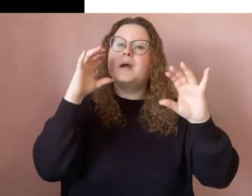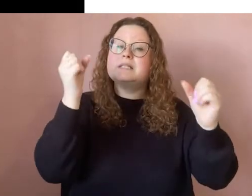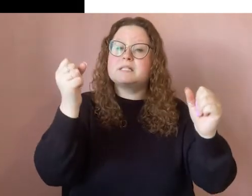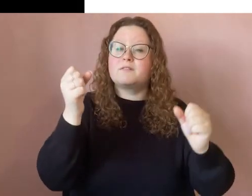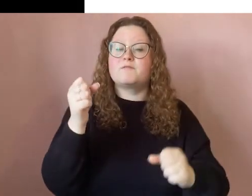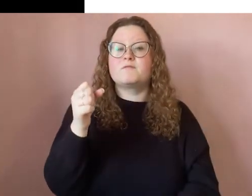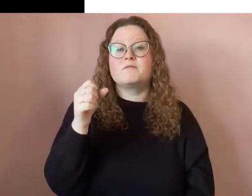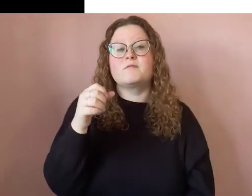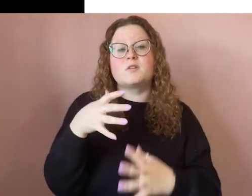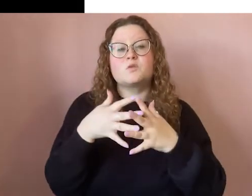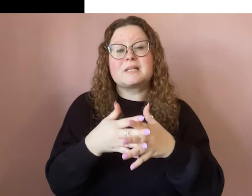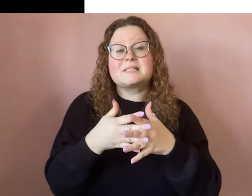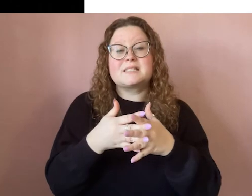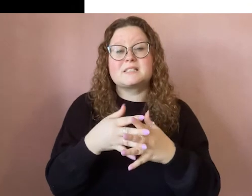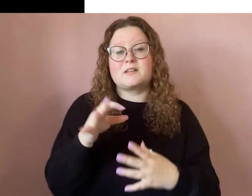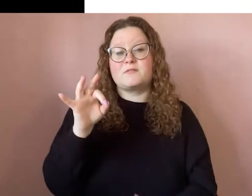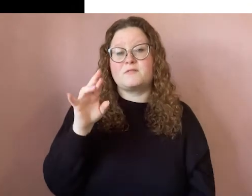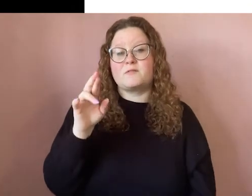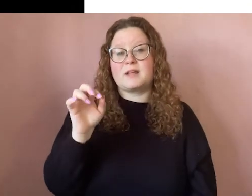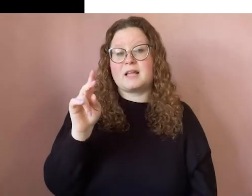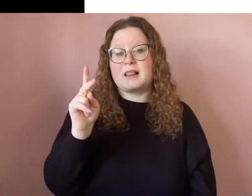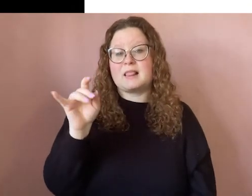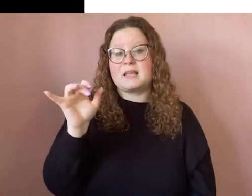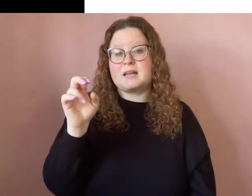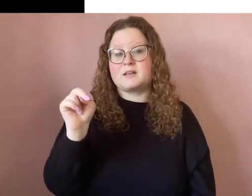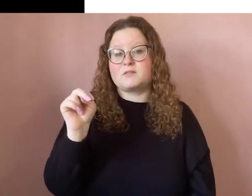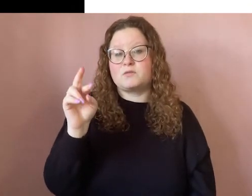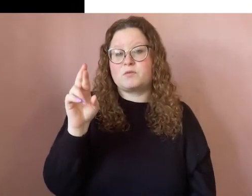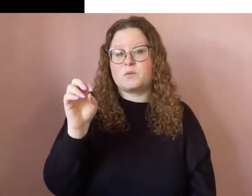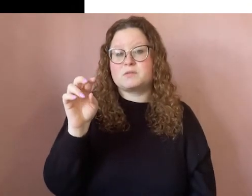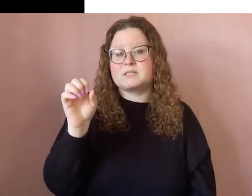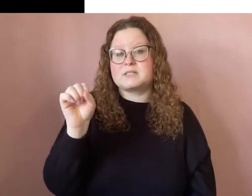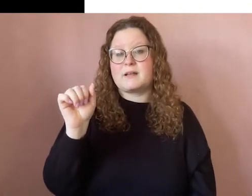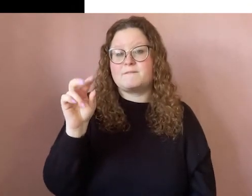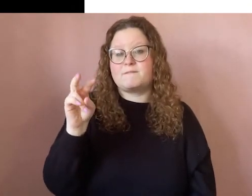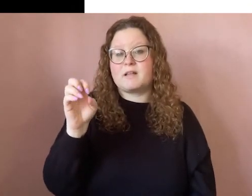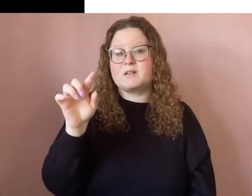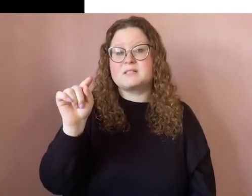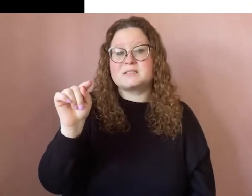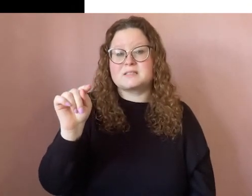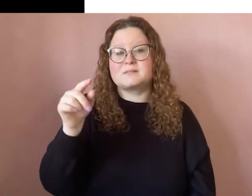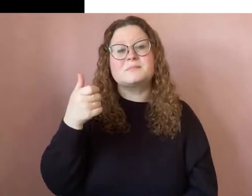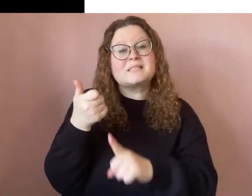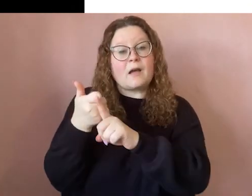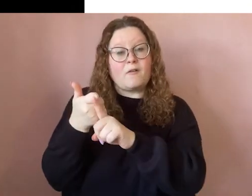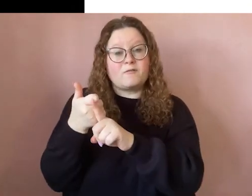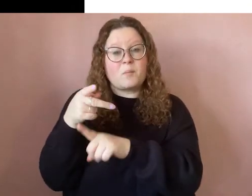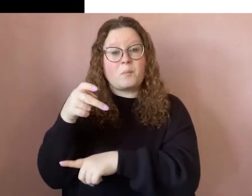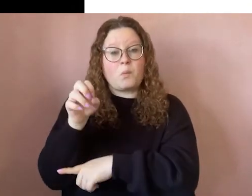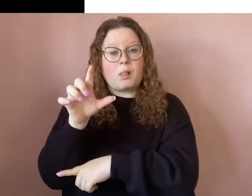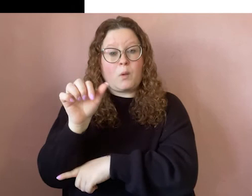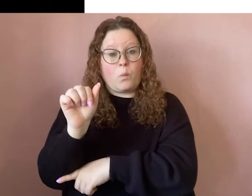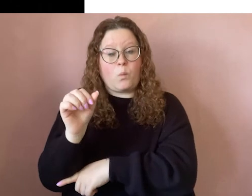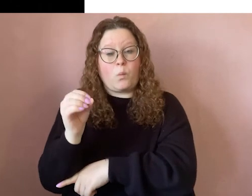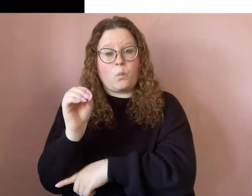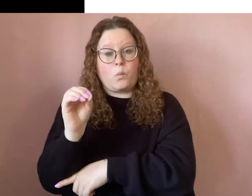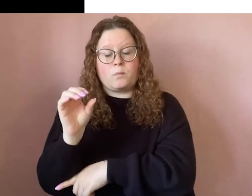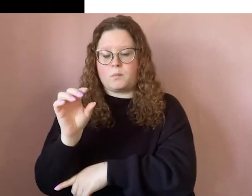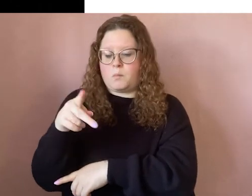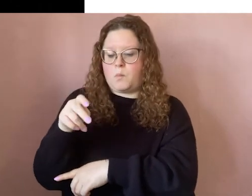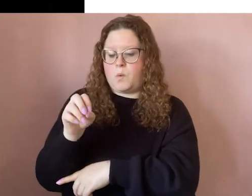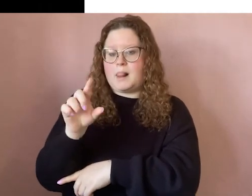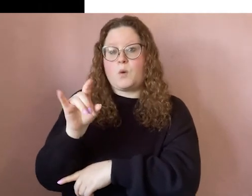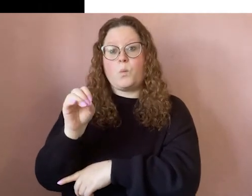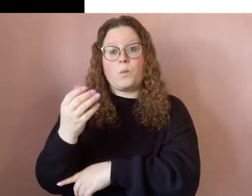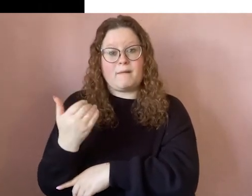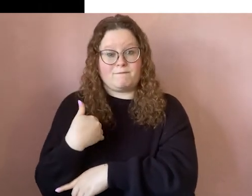somebody inside had it. So we used to walk around the block, like 10 blocks if necessary, not to pass